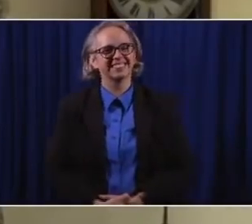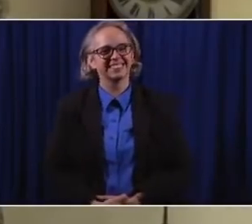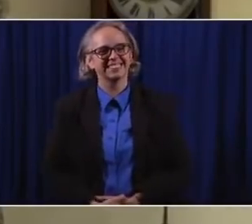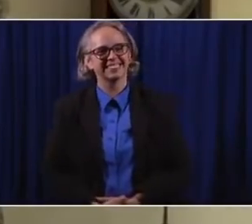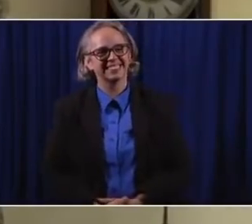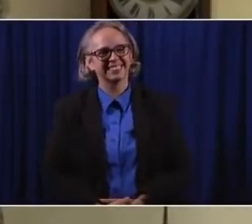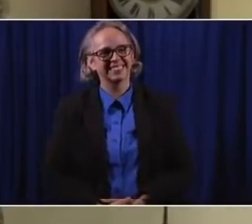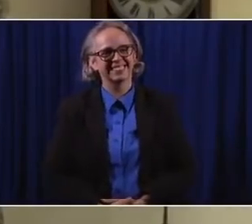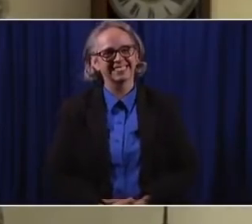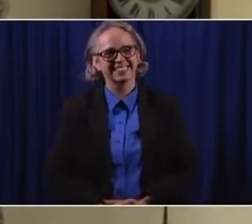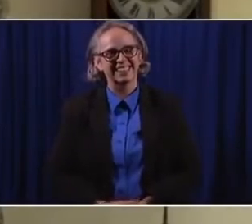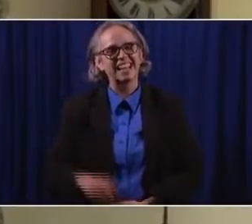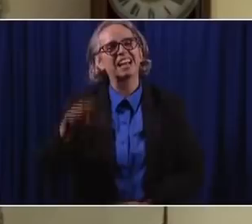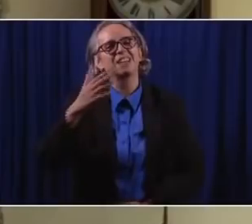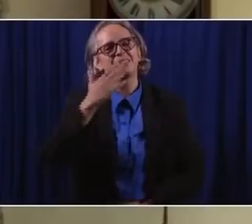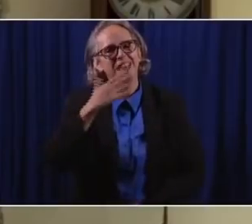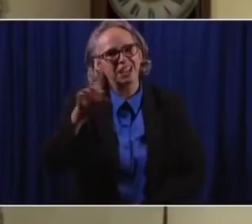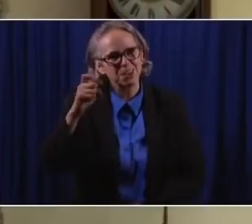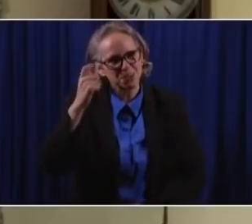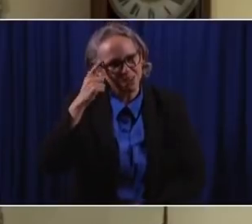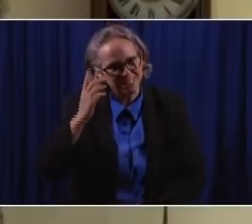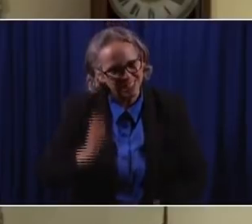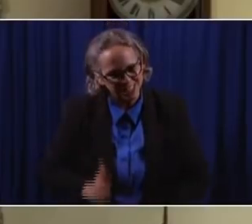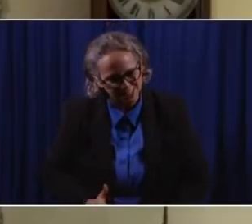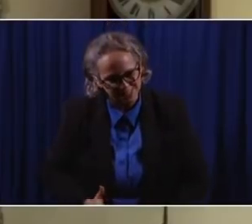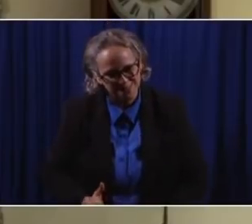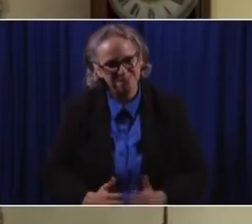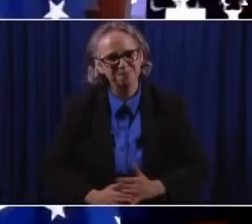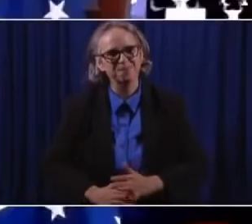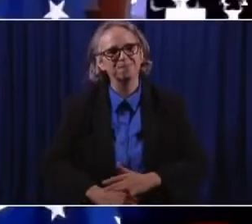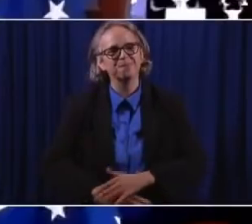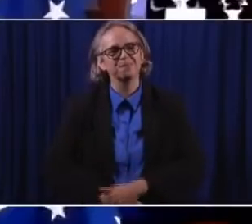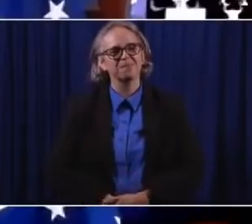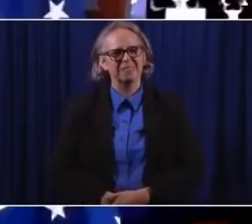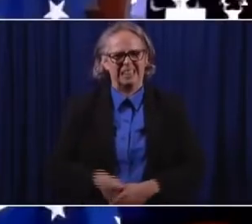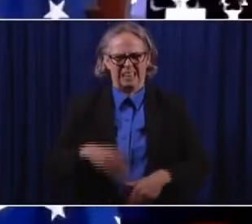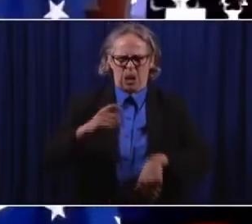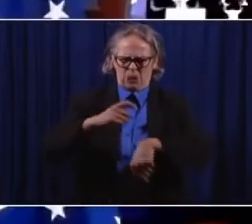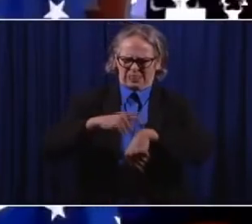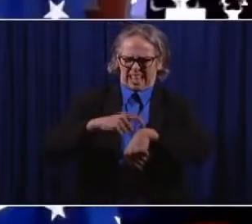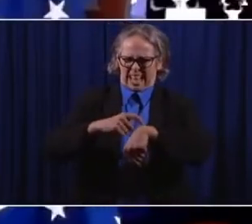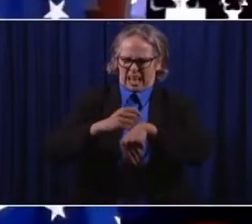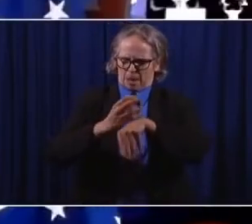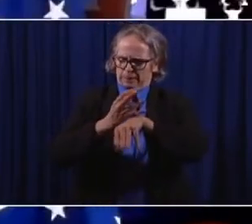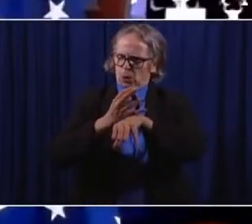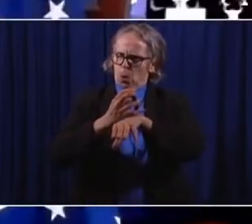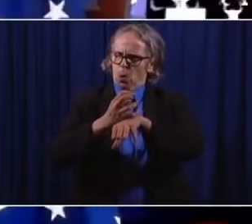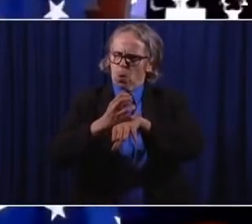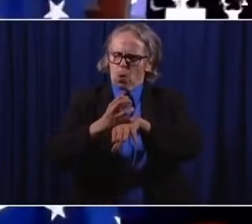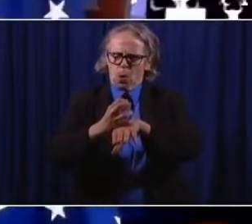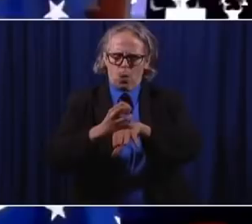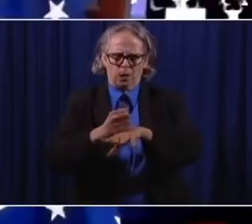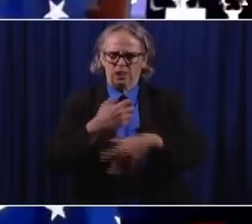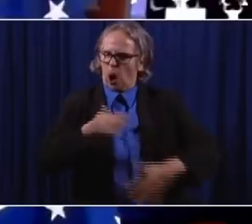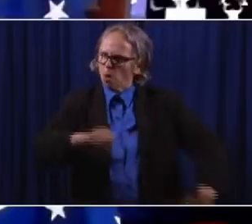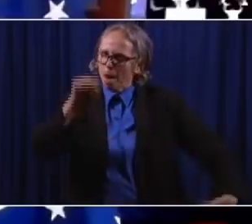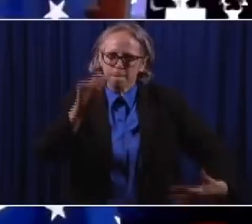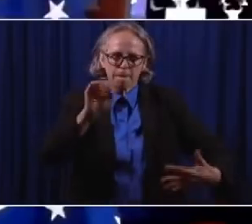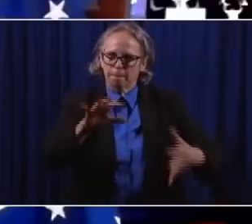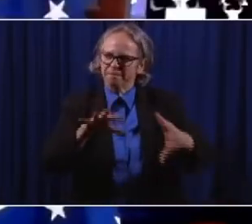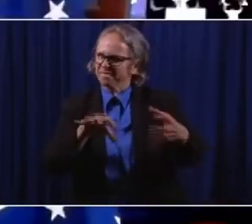Thank you, Governor. I know we're short on time, so I'm gonna try to plow through these things.